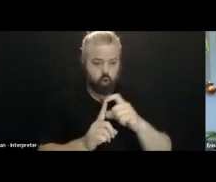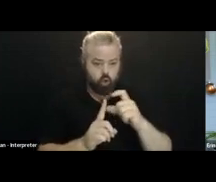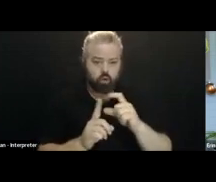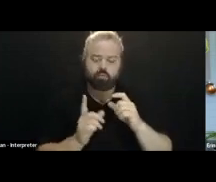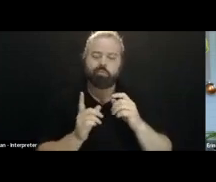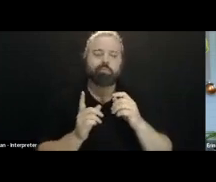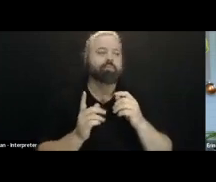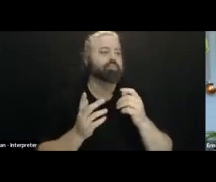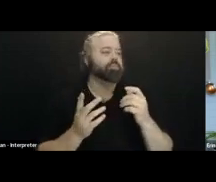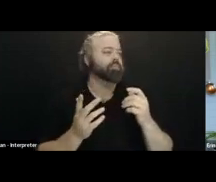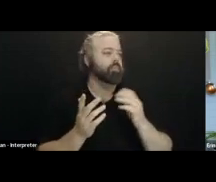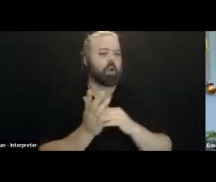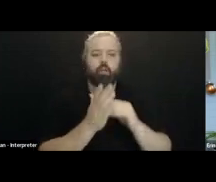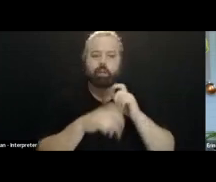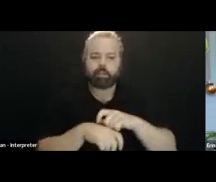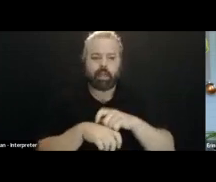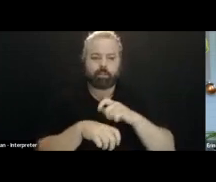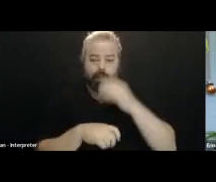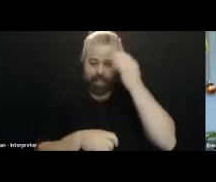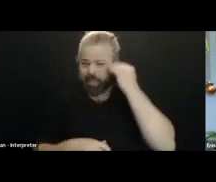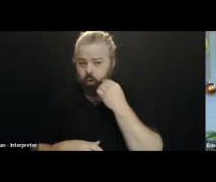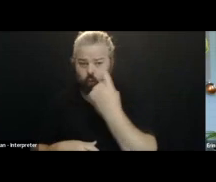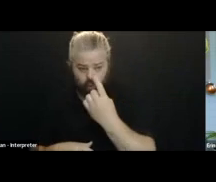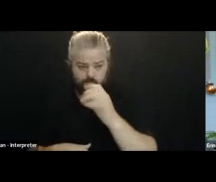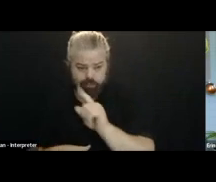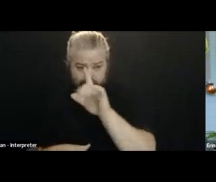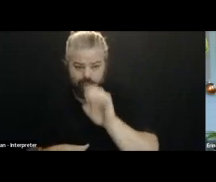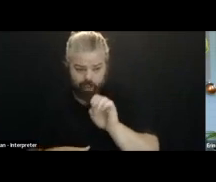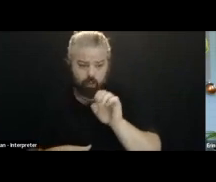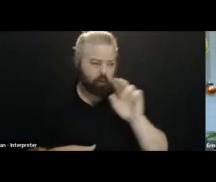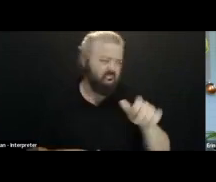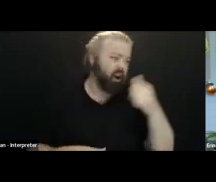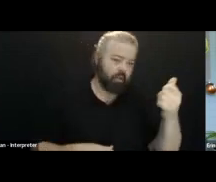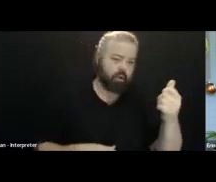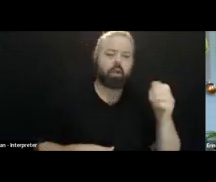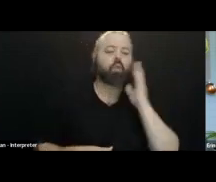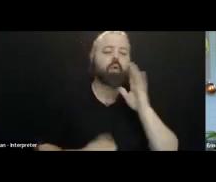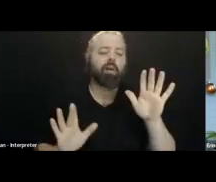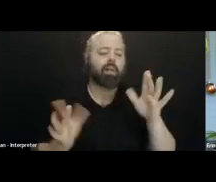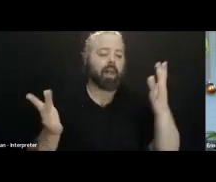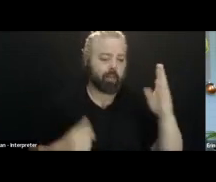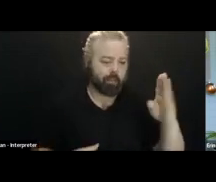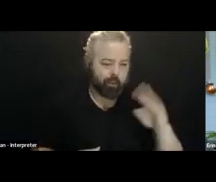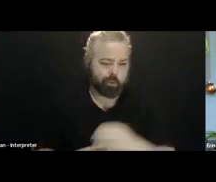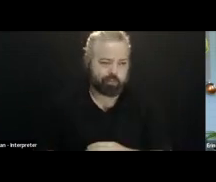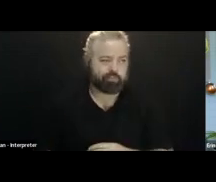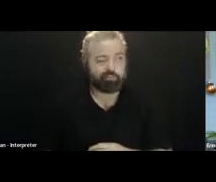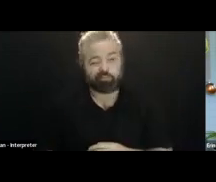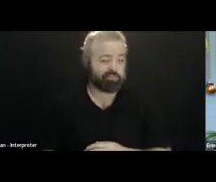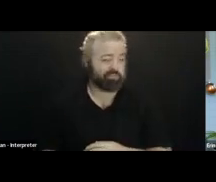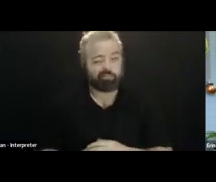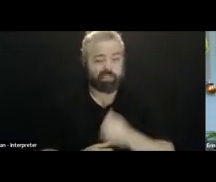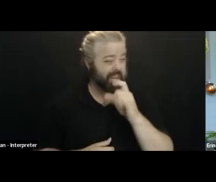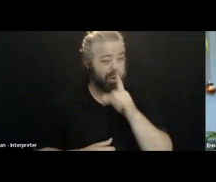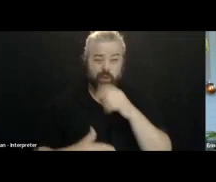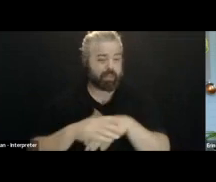styles for heading 1 and maybe one of the other headings are light blue. Not super accessible in terms